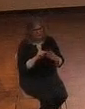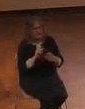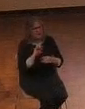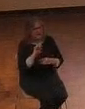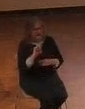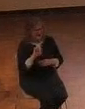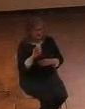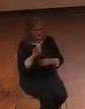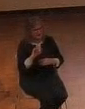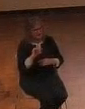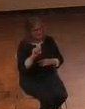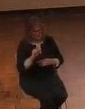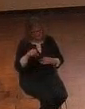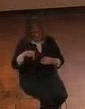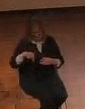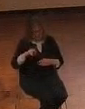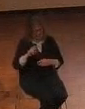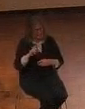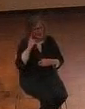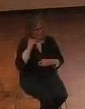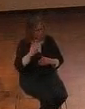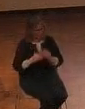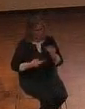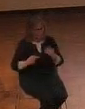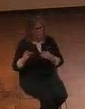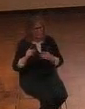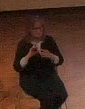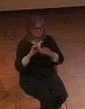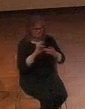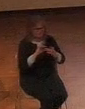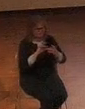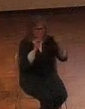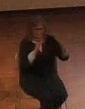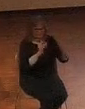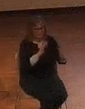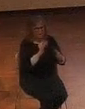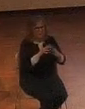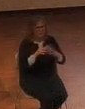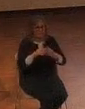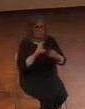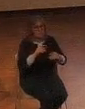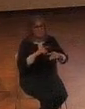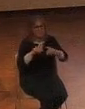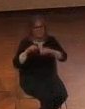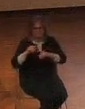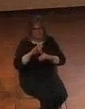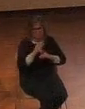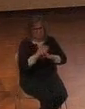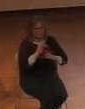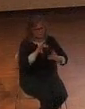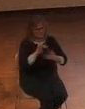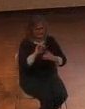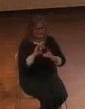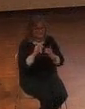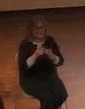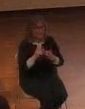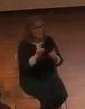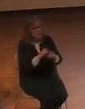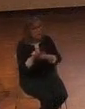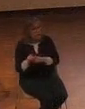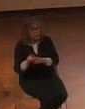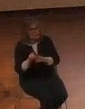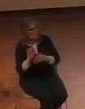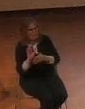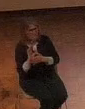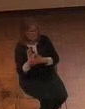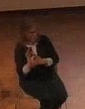the United States and California. She is an affiliate faculty in the American Multicultural Studies Department, as well as Film